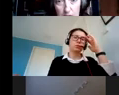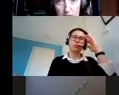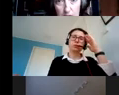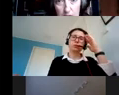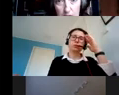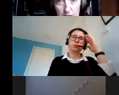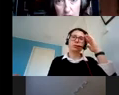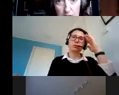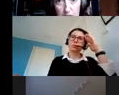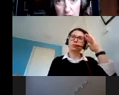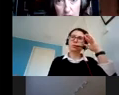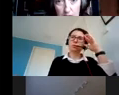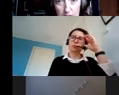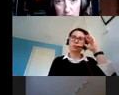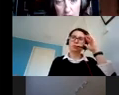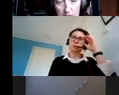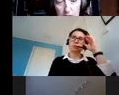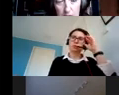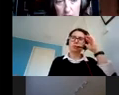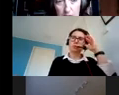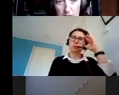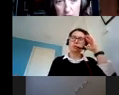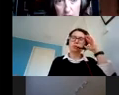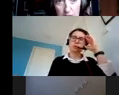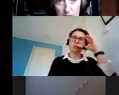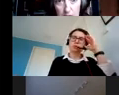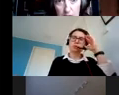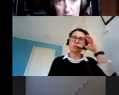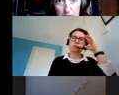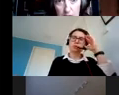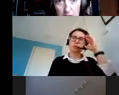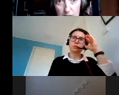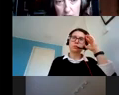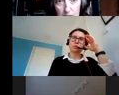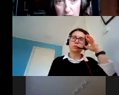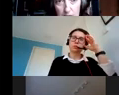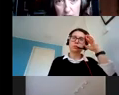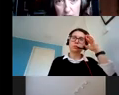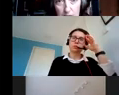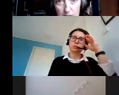OECD national contact points experience. Generally speaking,